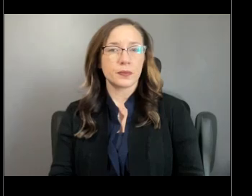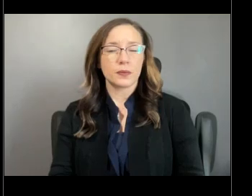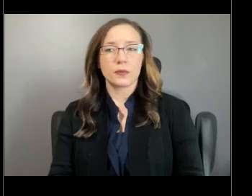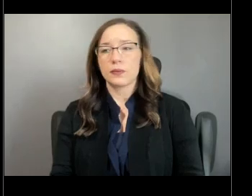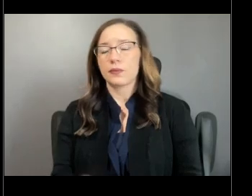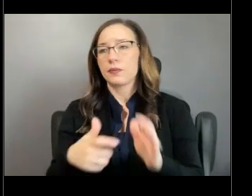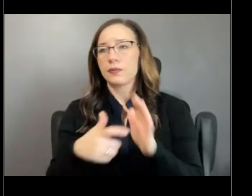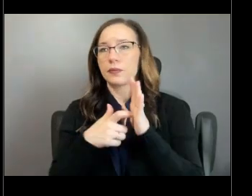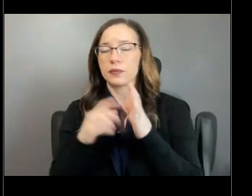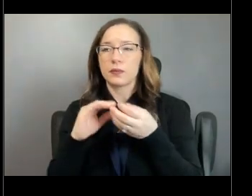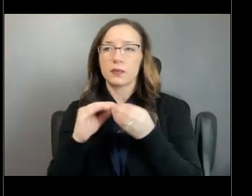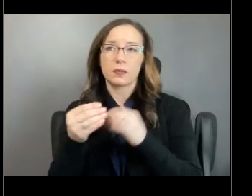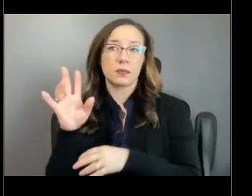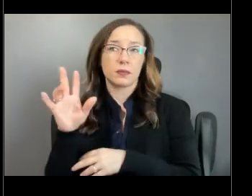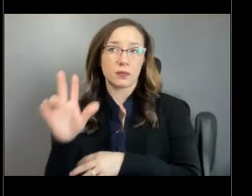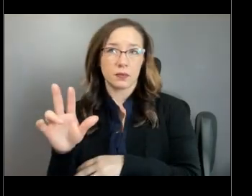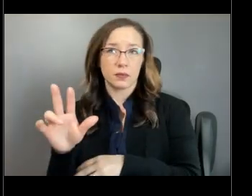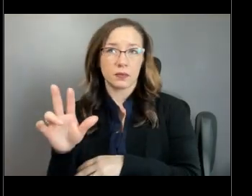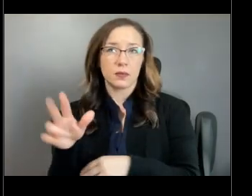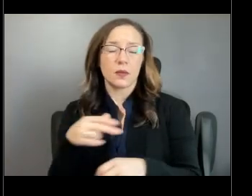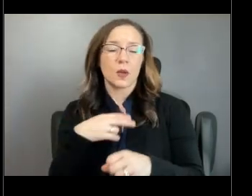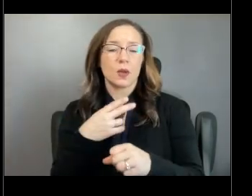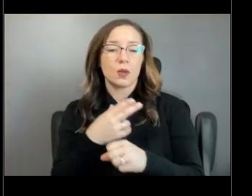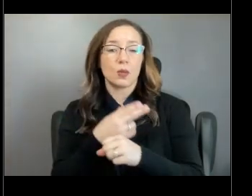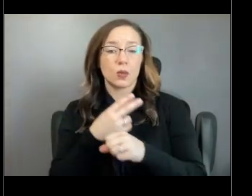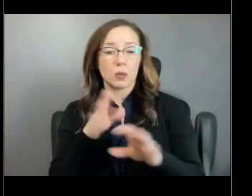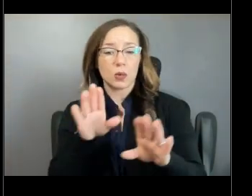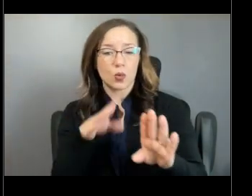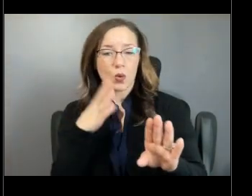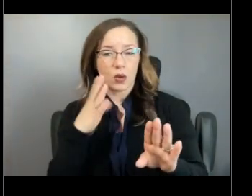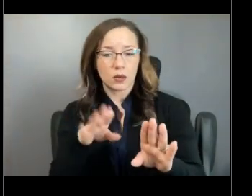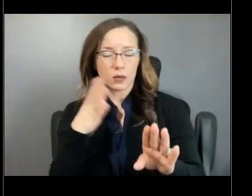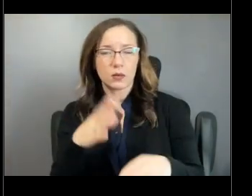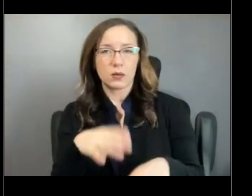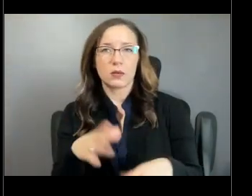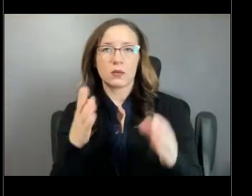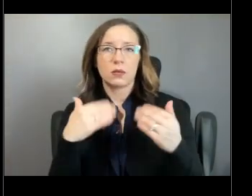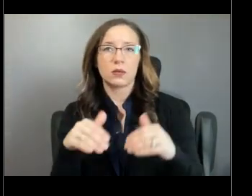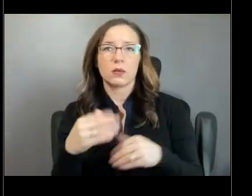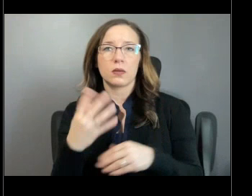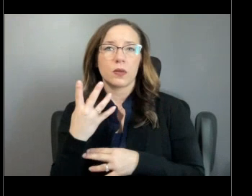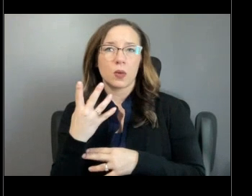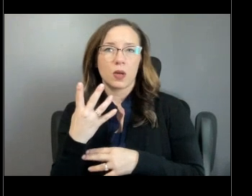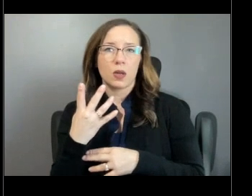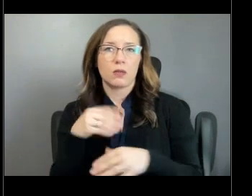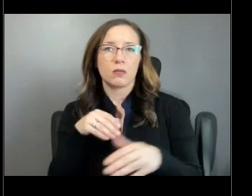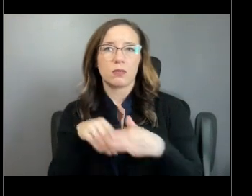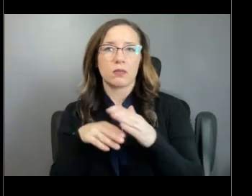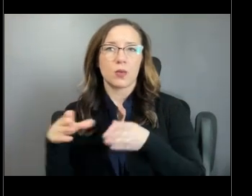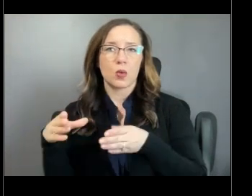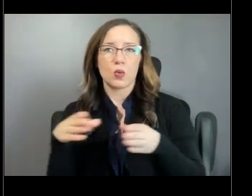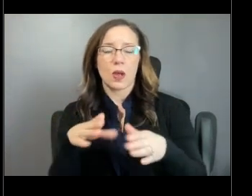Requirement 3, usable doors. Requirement 4, accessible routes into and through the covered